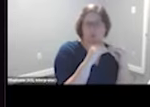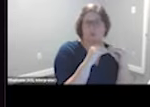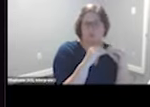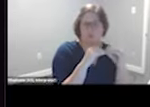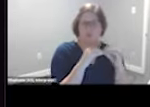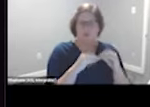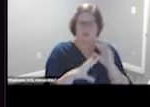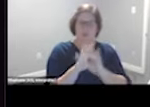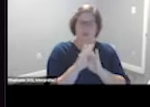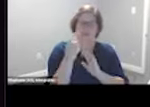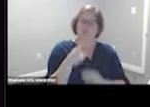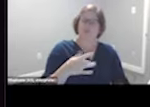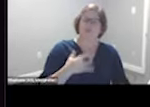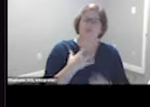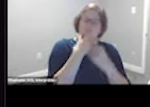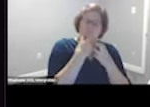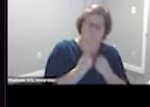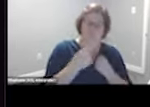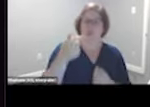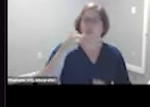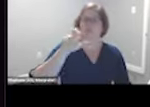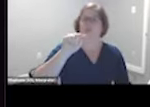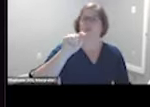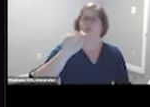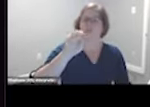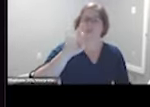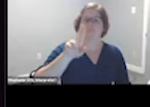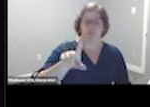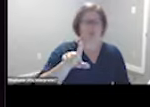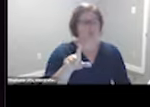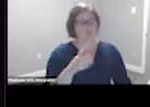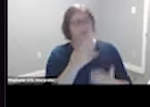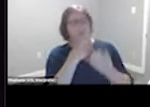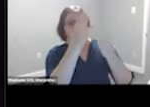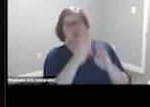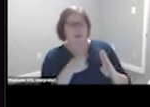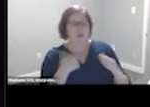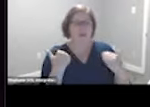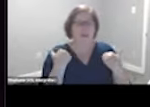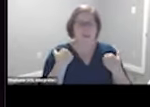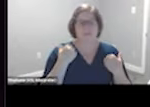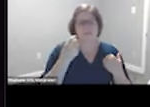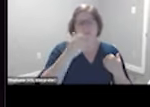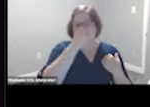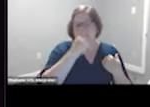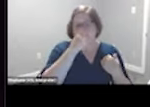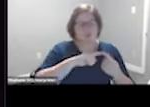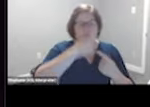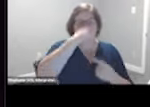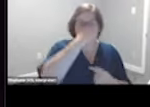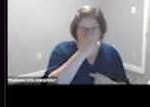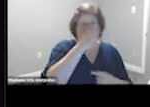feel grateful more. Thank God I have a tissue to blow my nose. You would never think about that, but some people cannot have one at